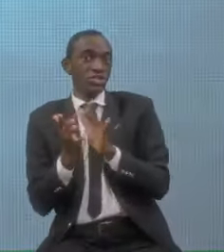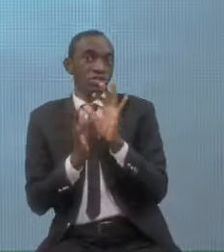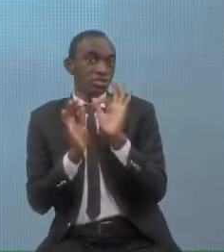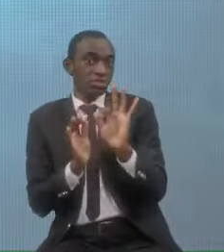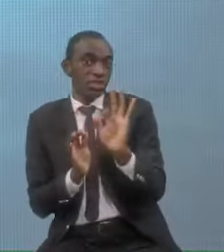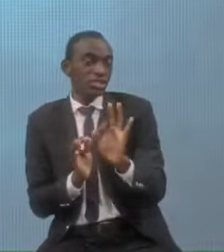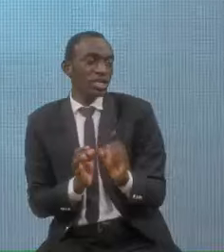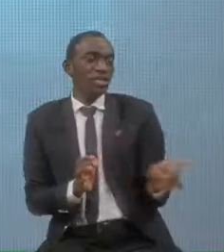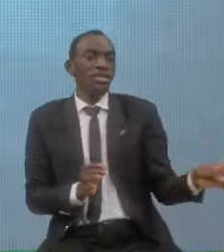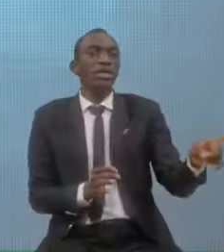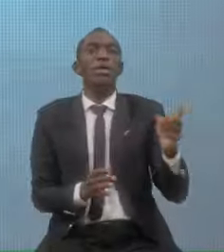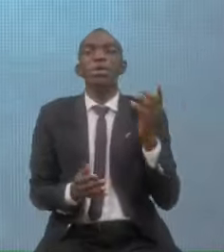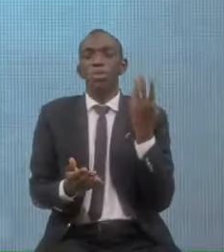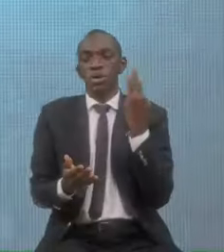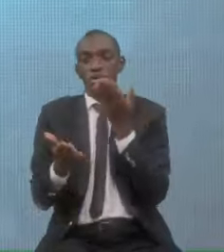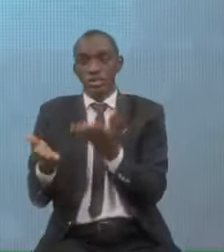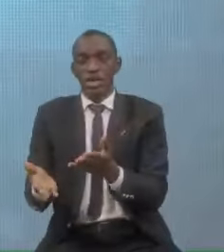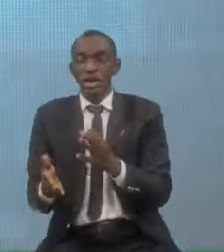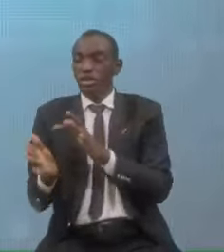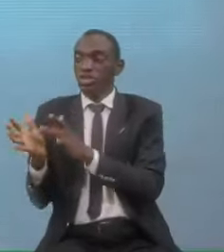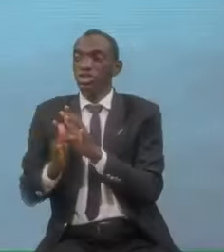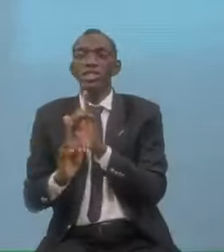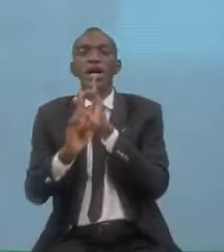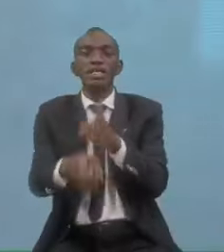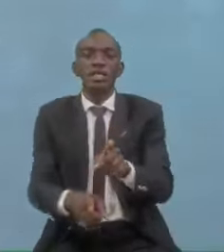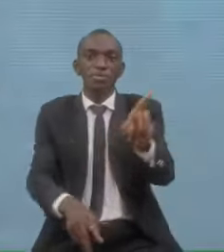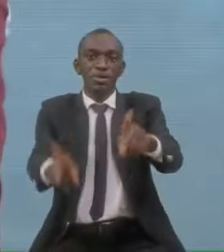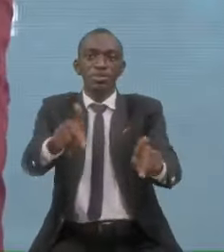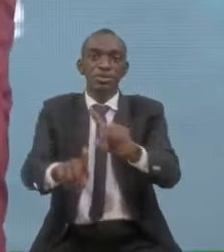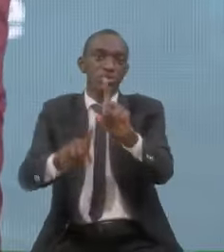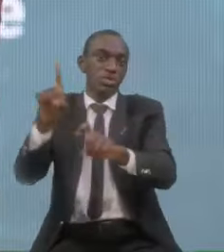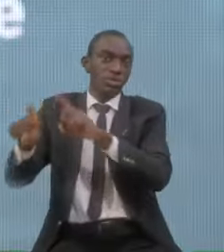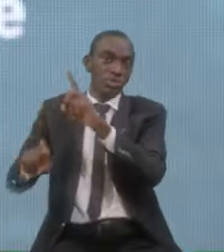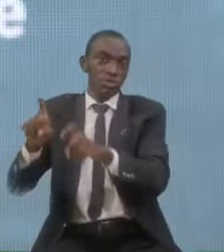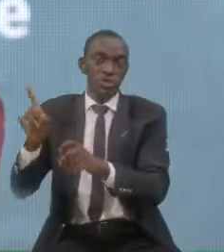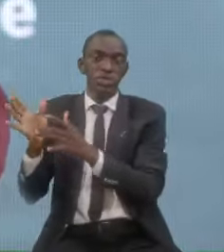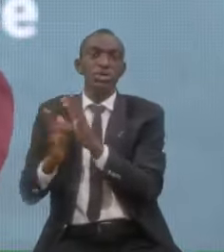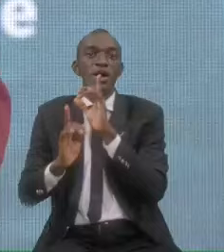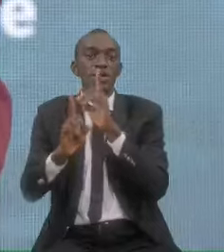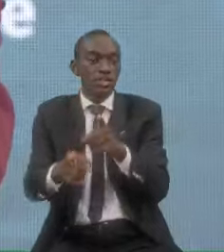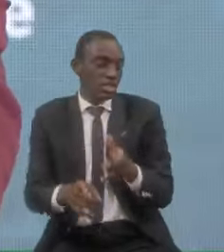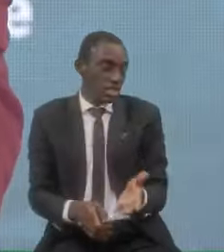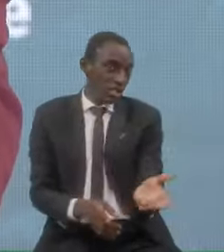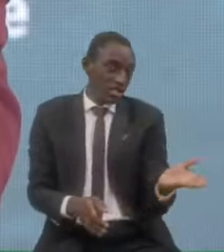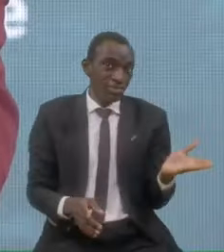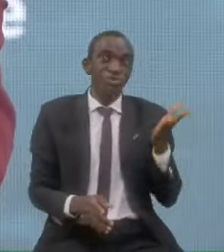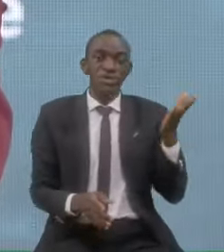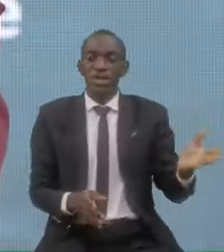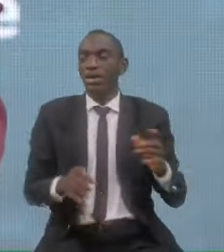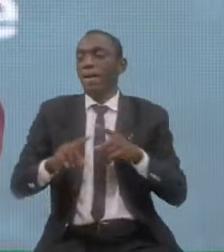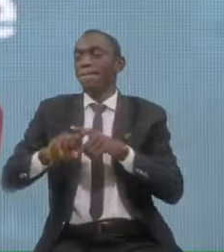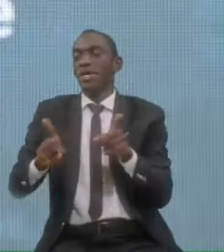the Herodians. They were there. And yet, with all they had heard, he said, I have